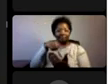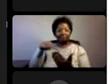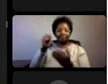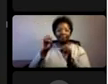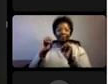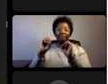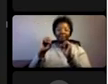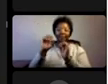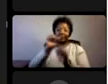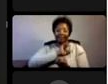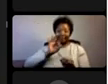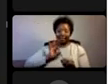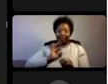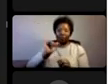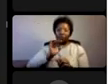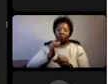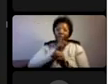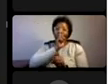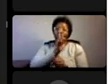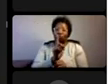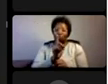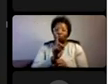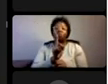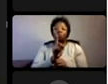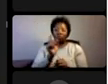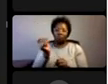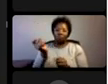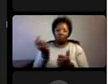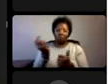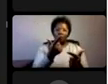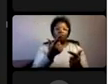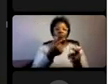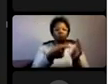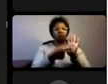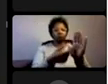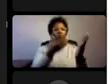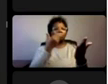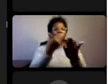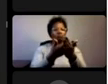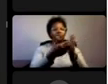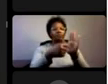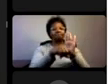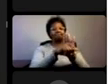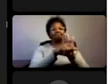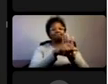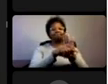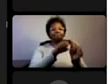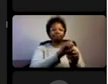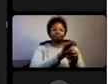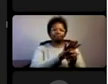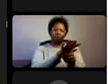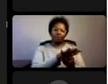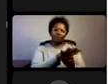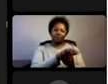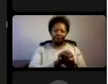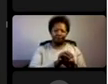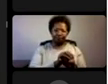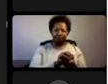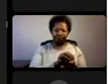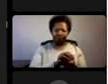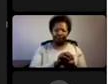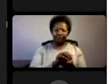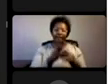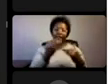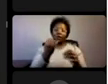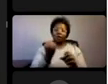also ensure that individuals also receive a negative test before reporting to work. We will ensure that staff